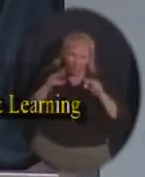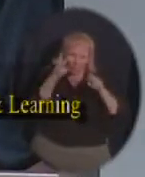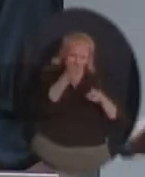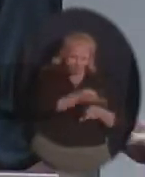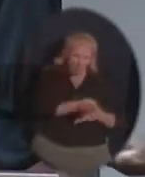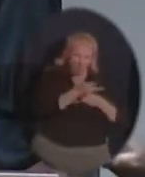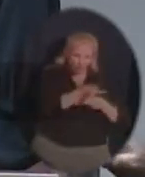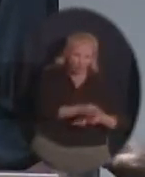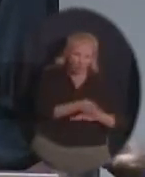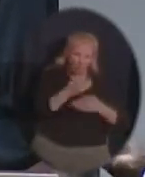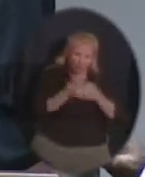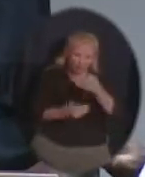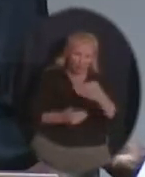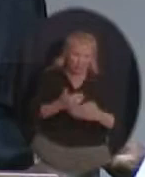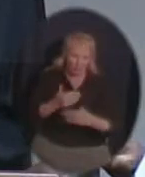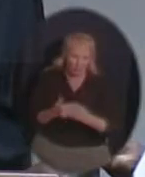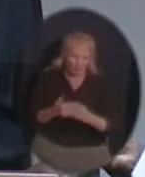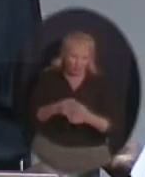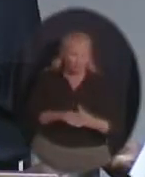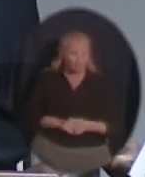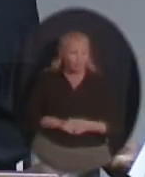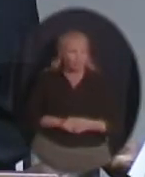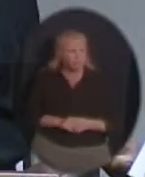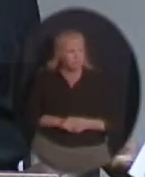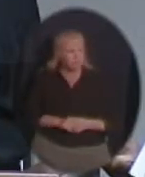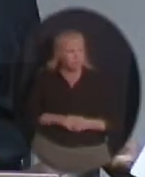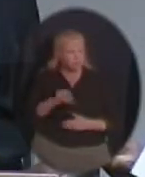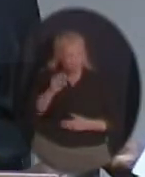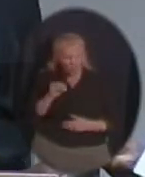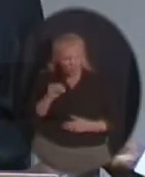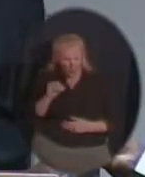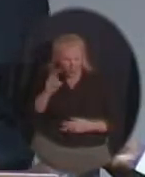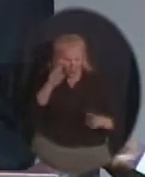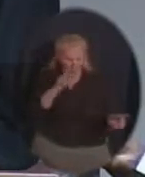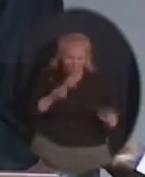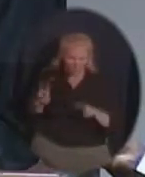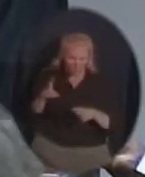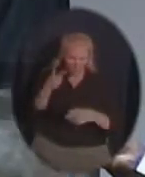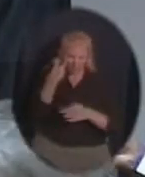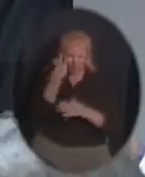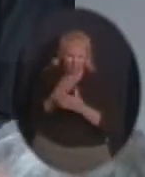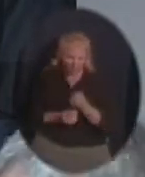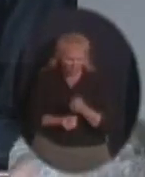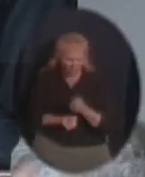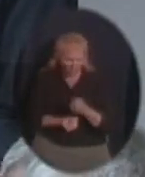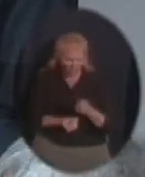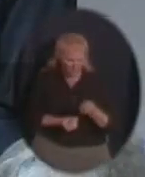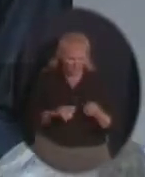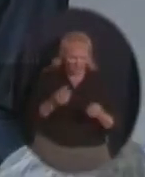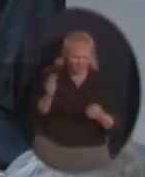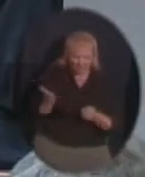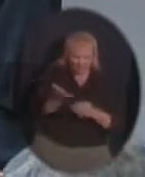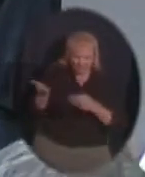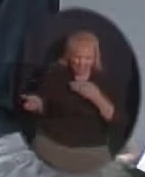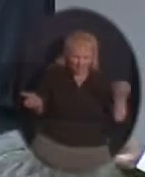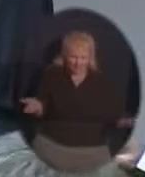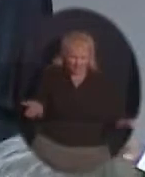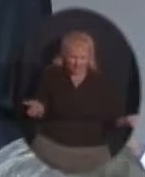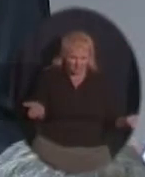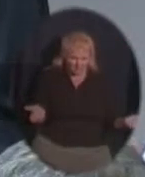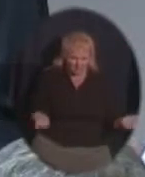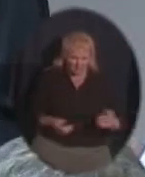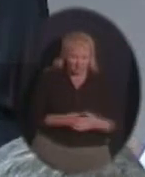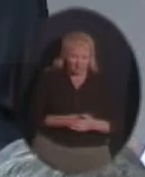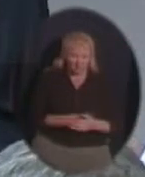program that we're looking at. So it's looking at both those things of innovation, how does it impact other academic subjects? Many people